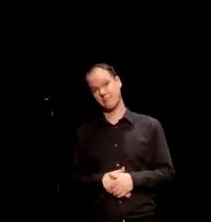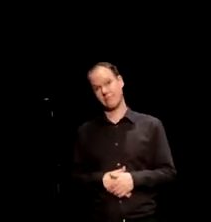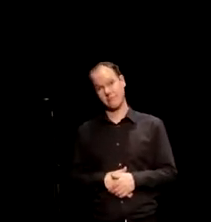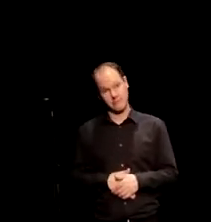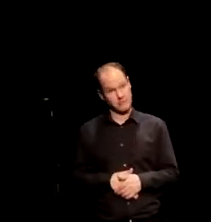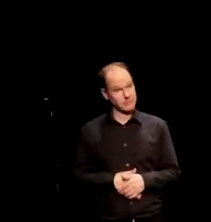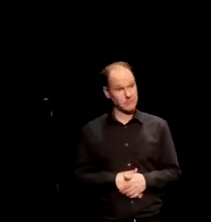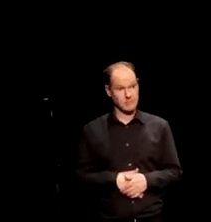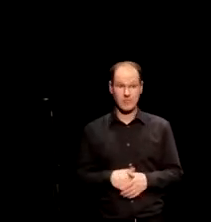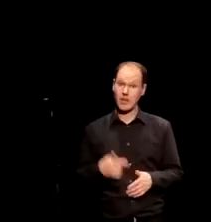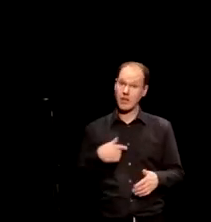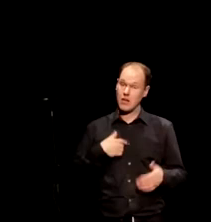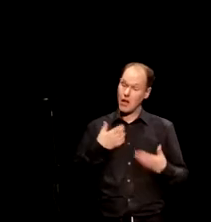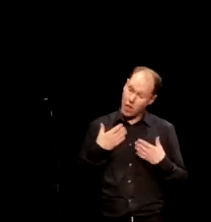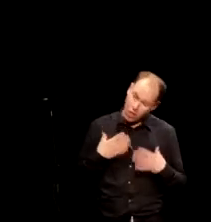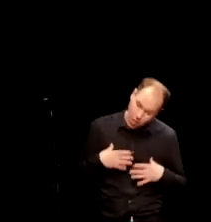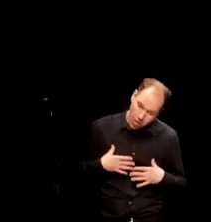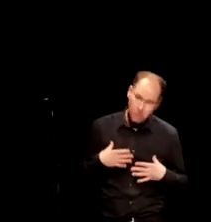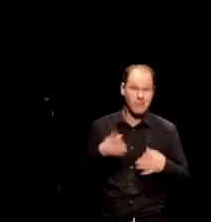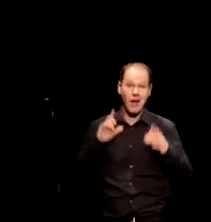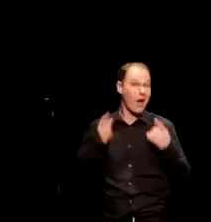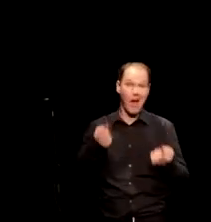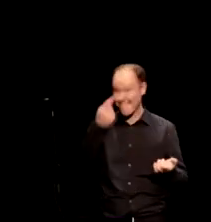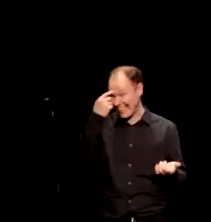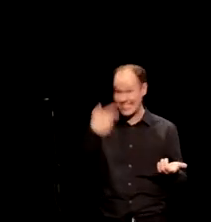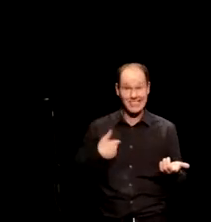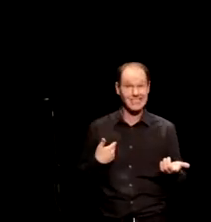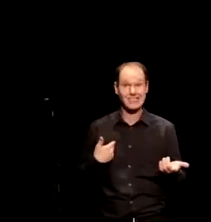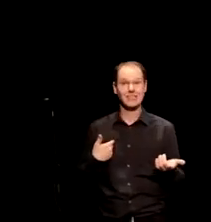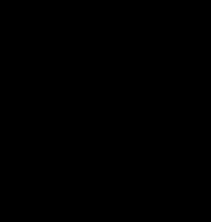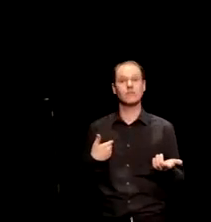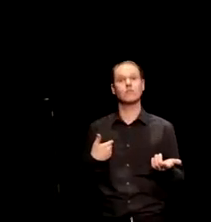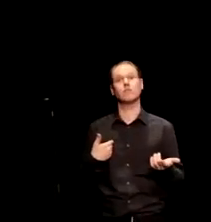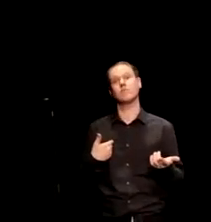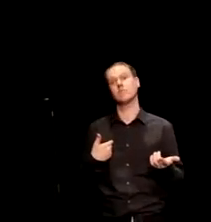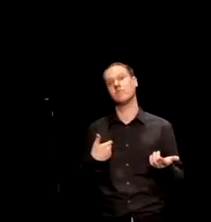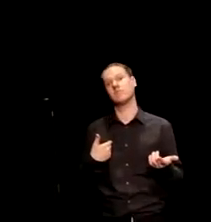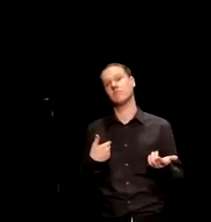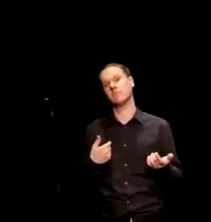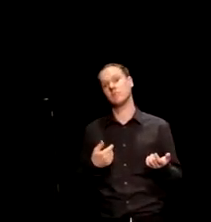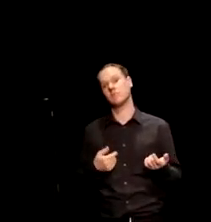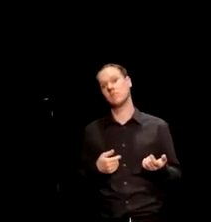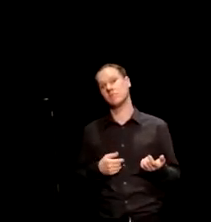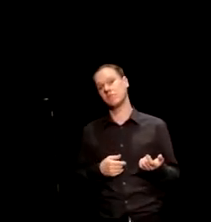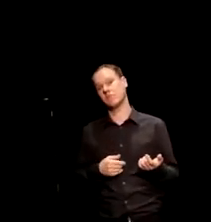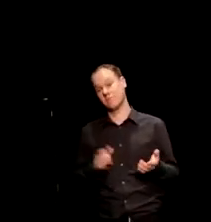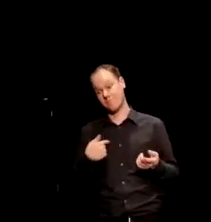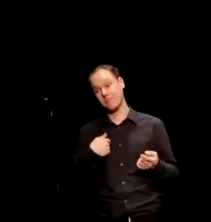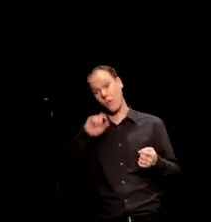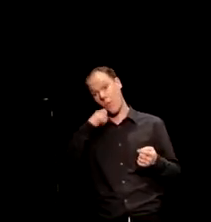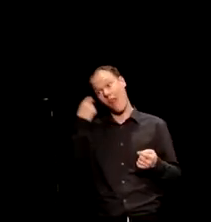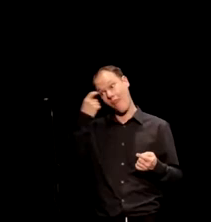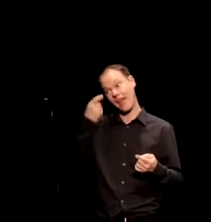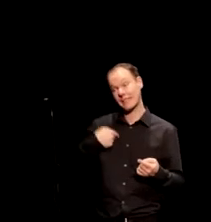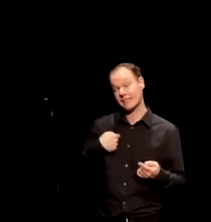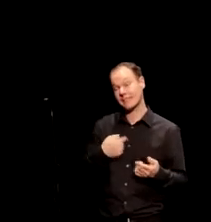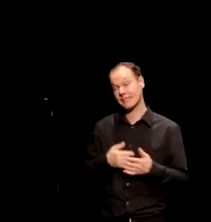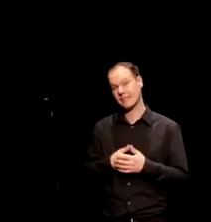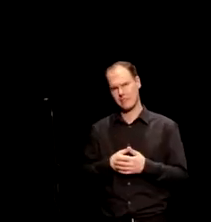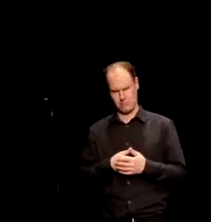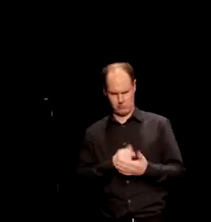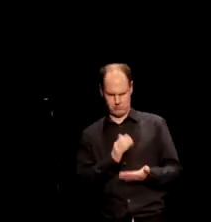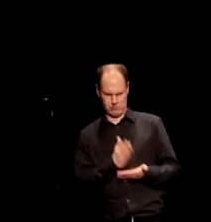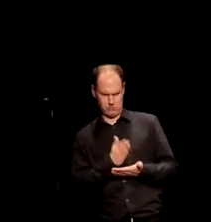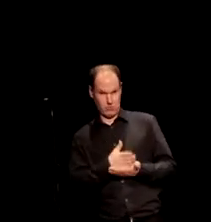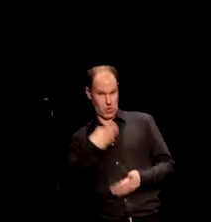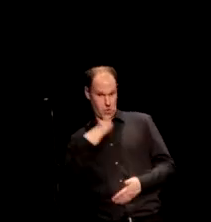I don't know. I am so tired. I can't think. But you needn't think. Let me think for you. Are you quite sure you